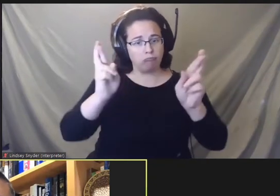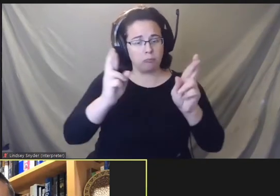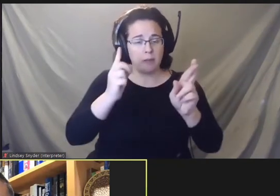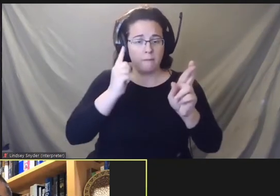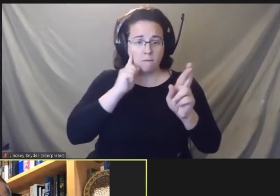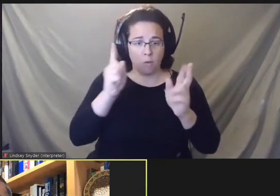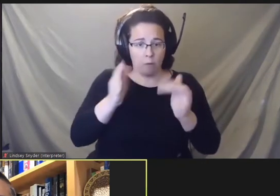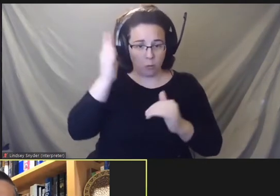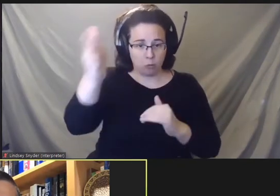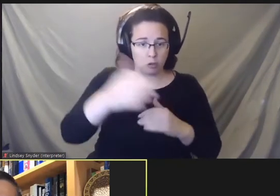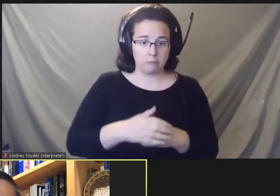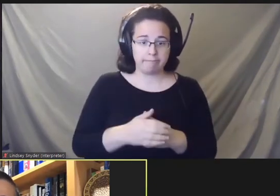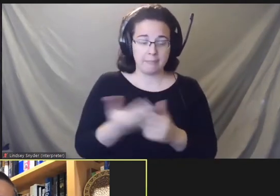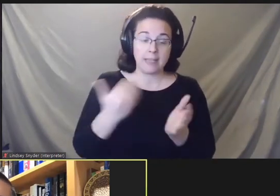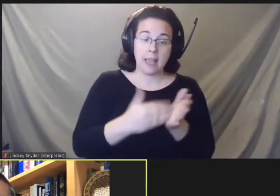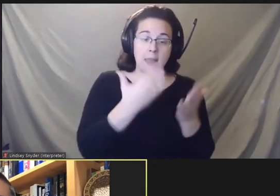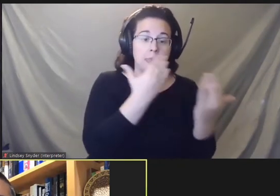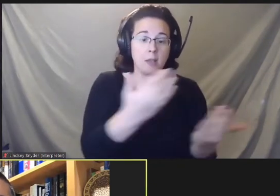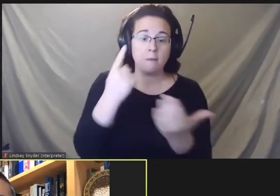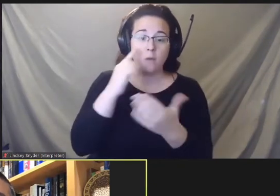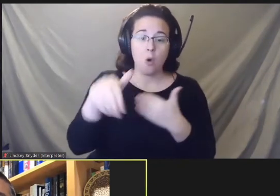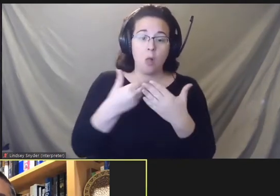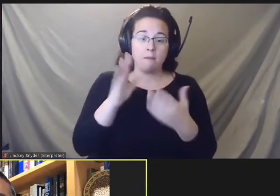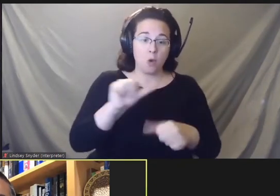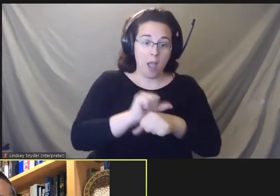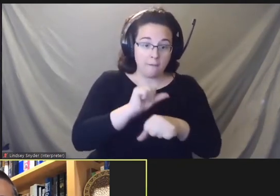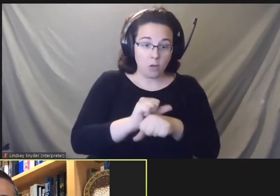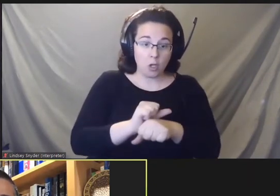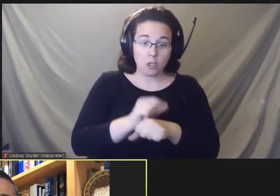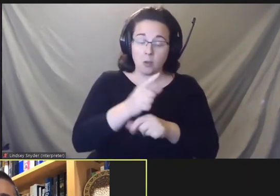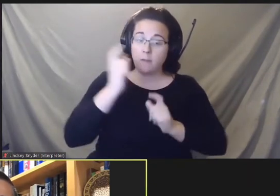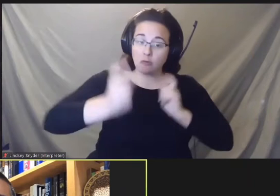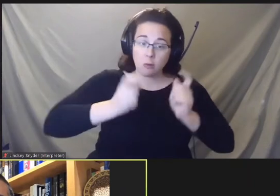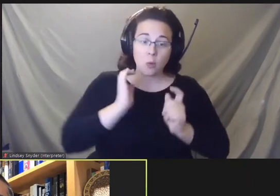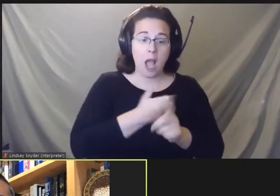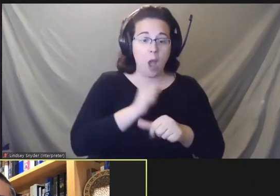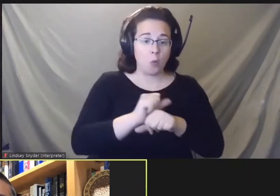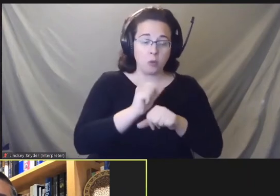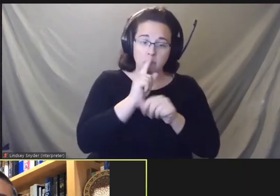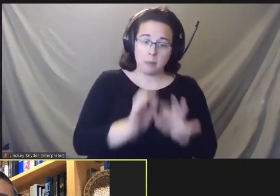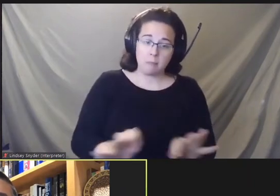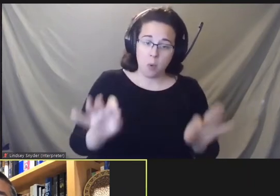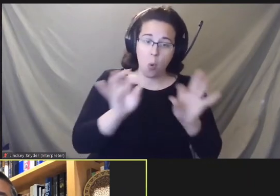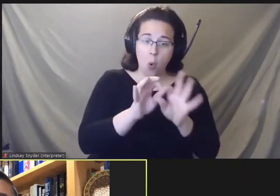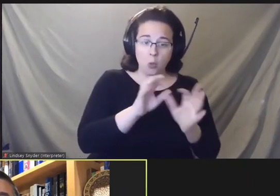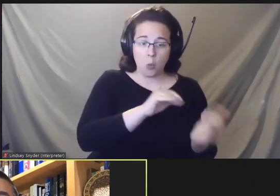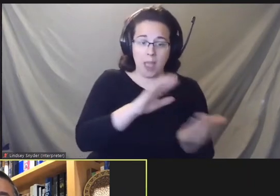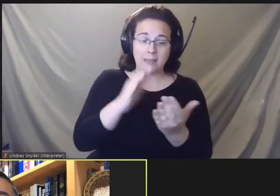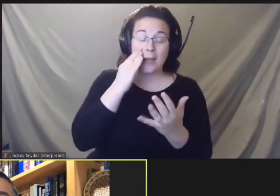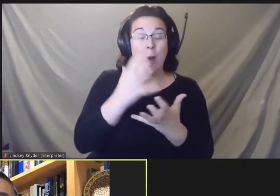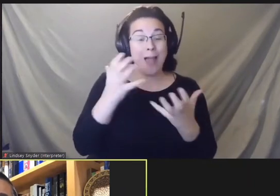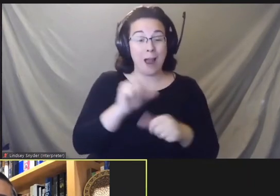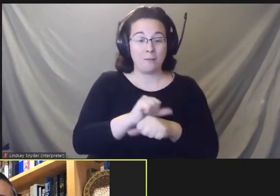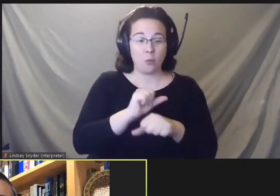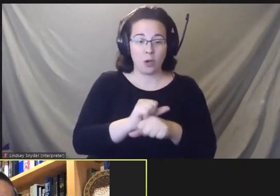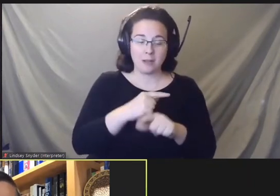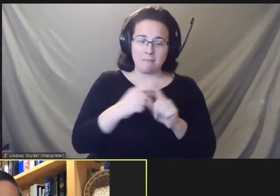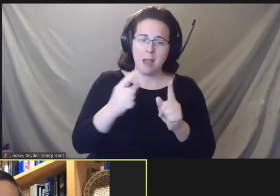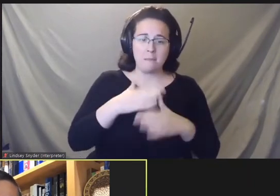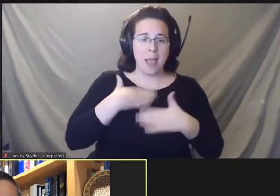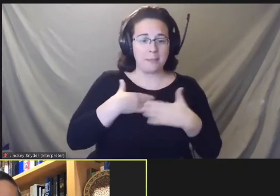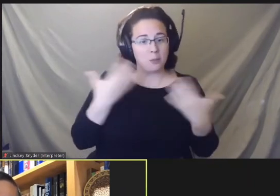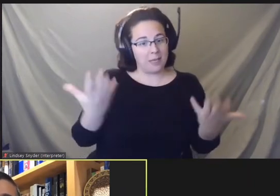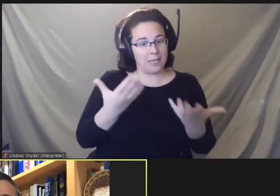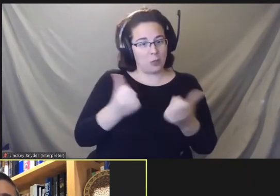again, appreciate all of your efforts. You've contributed to our work in meaningful ways. And I know it's been a lot of work, but it's a pleasure to be with you